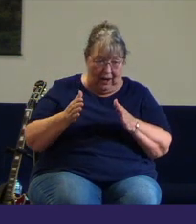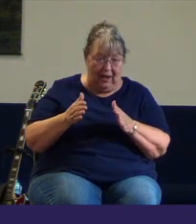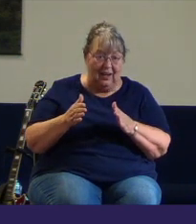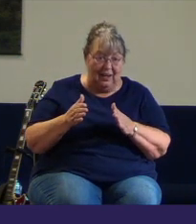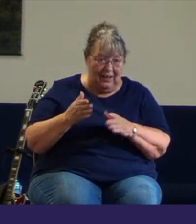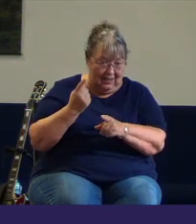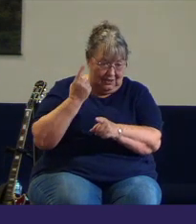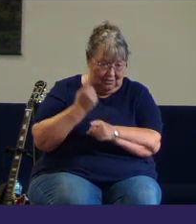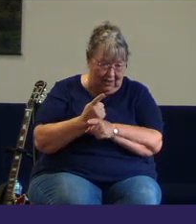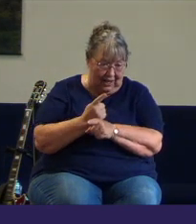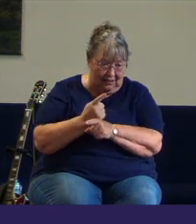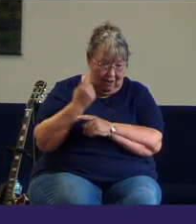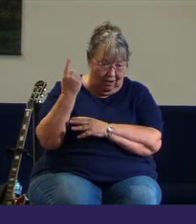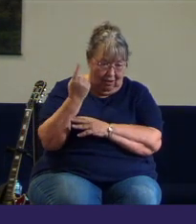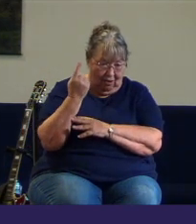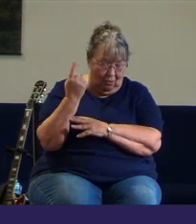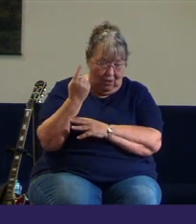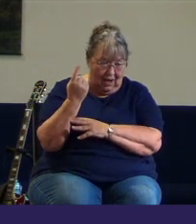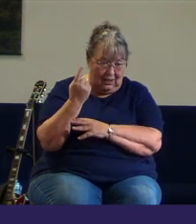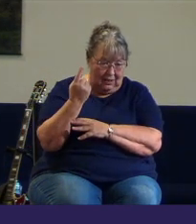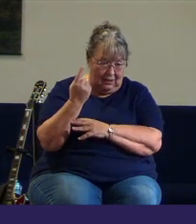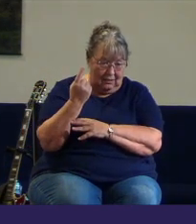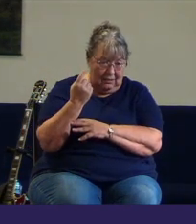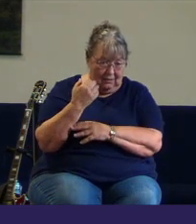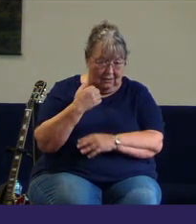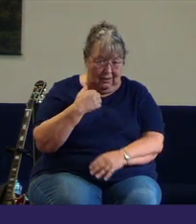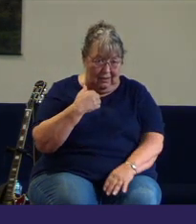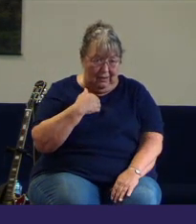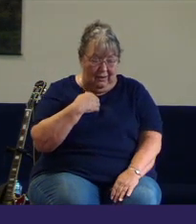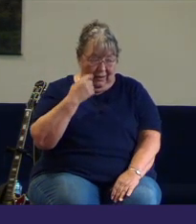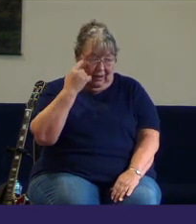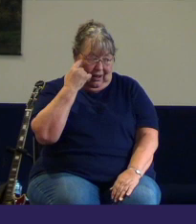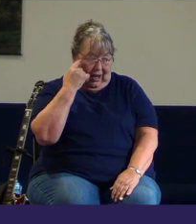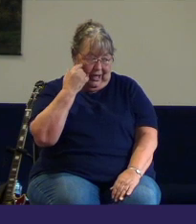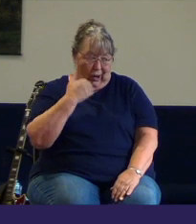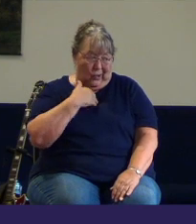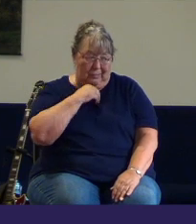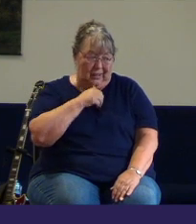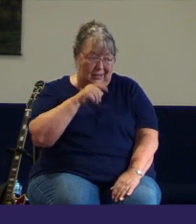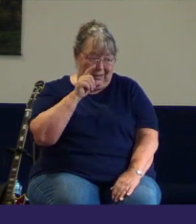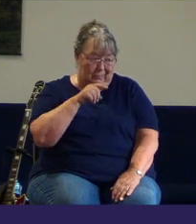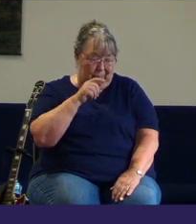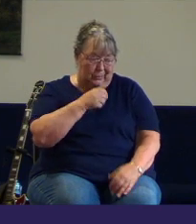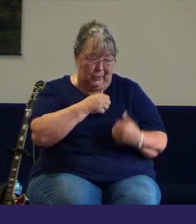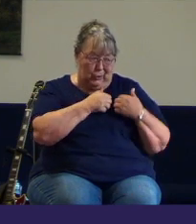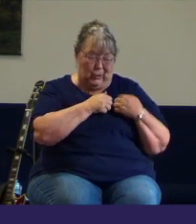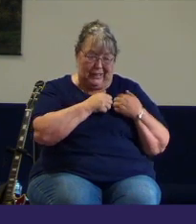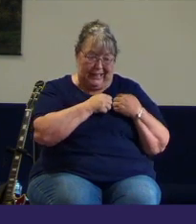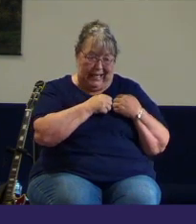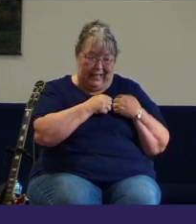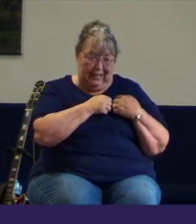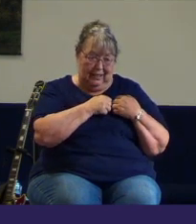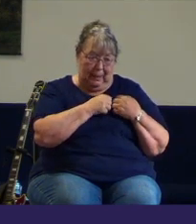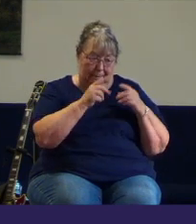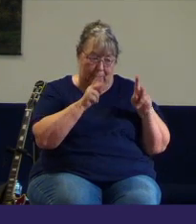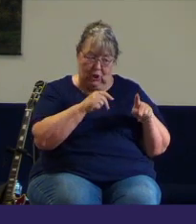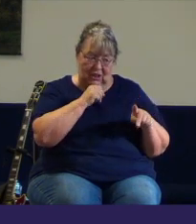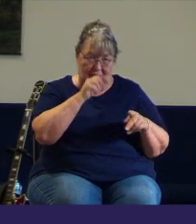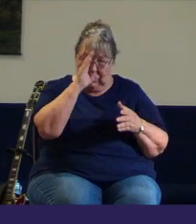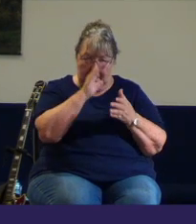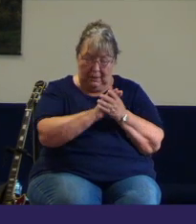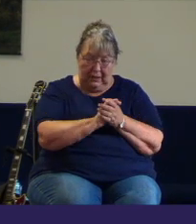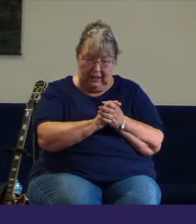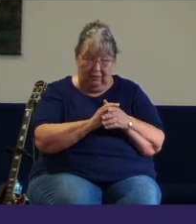And so, God, I know I'm not supposed to date a non-believer, but God, think about this. God, did you think about this one,